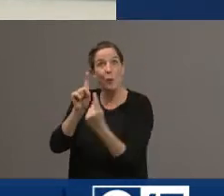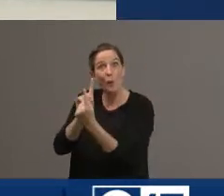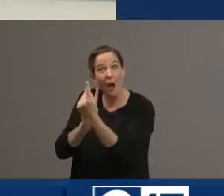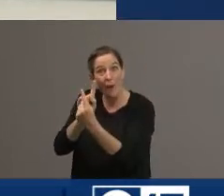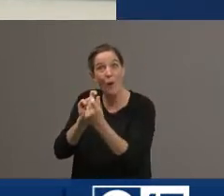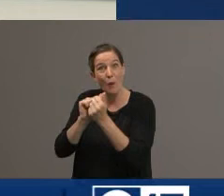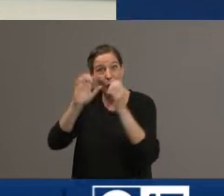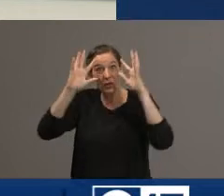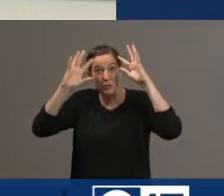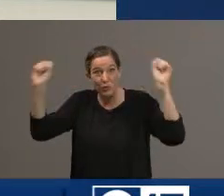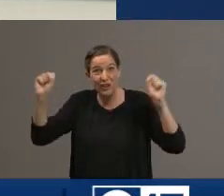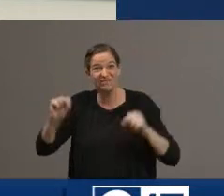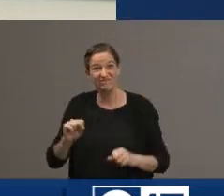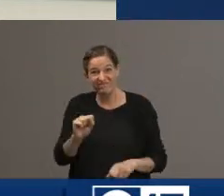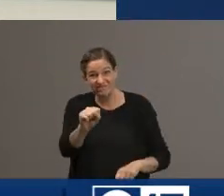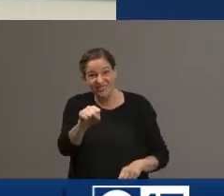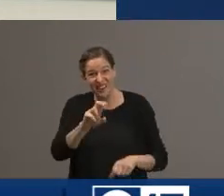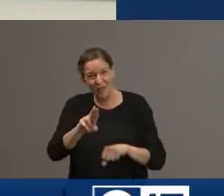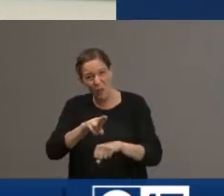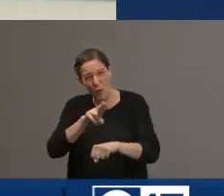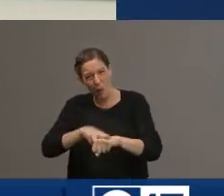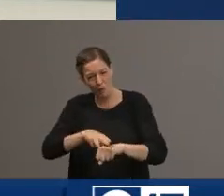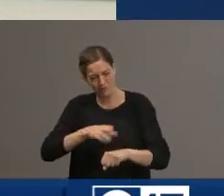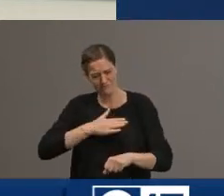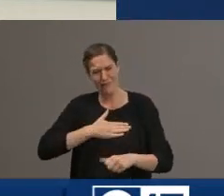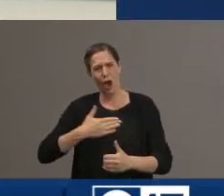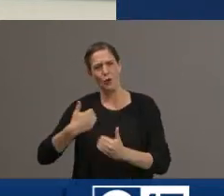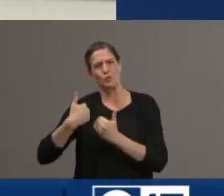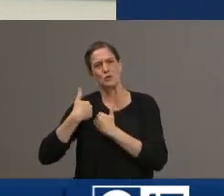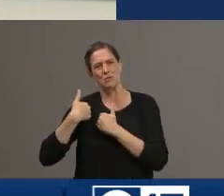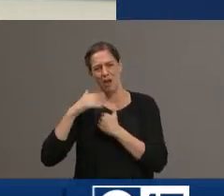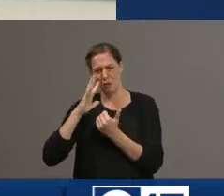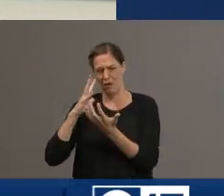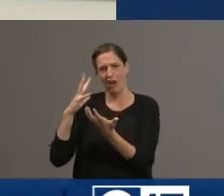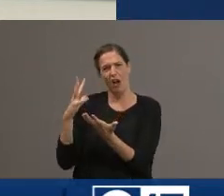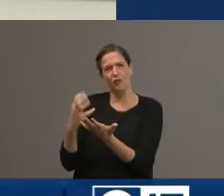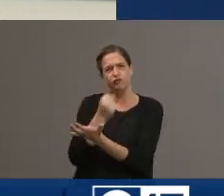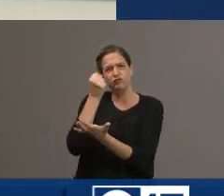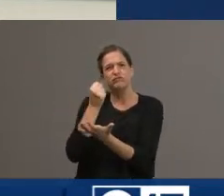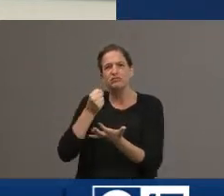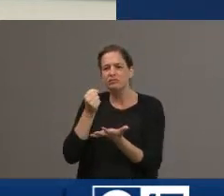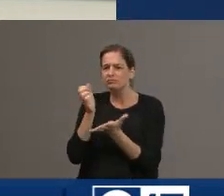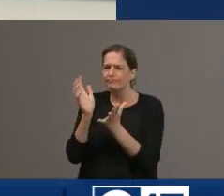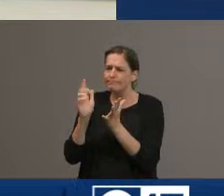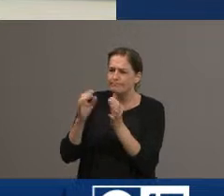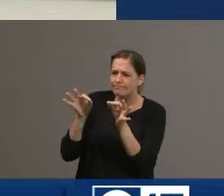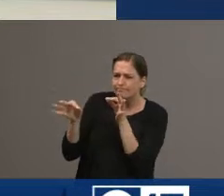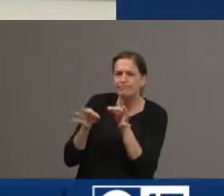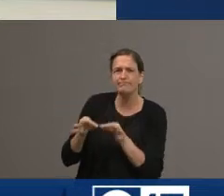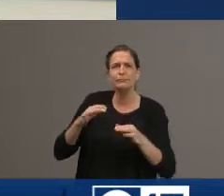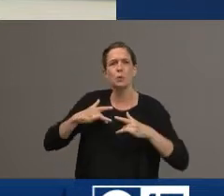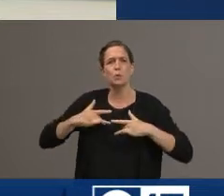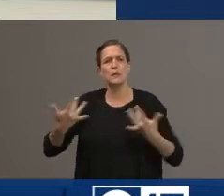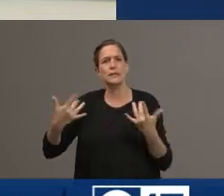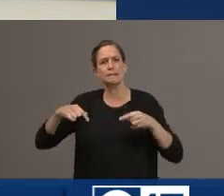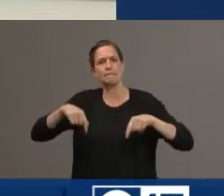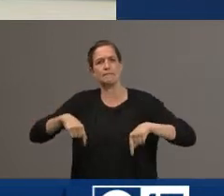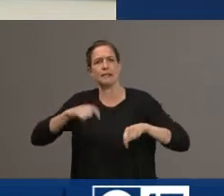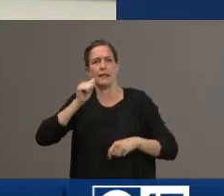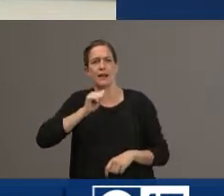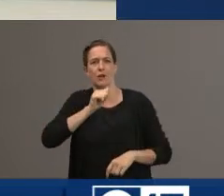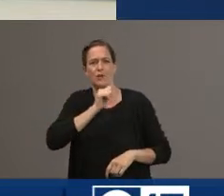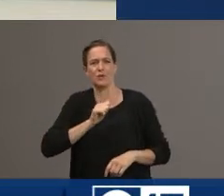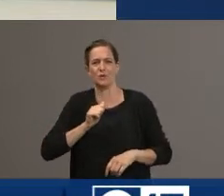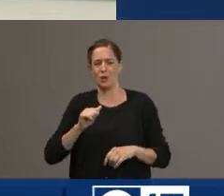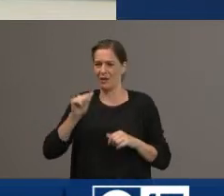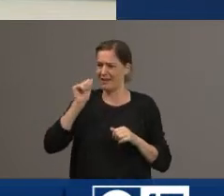of course, in my responsibility, I'm going to take full advantage to share what's happening in Arizona, what our